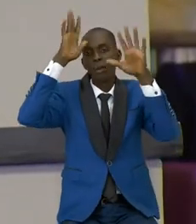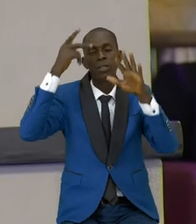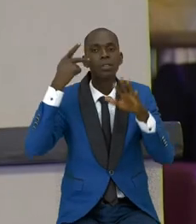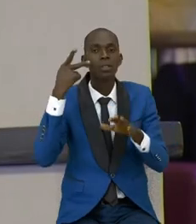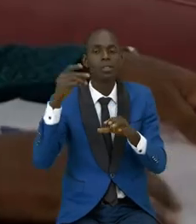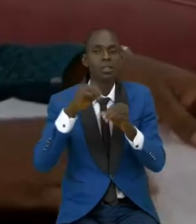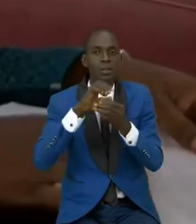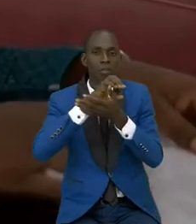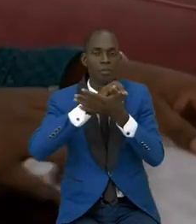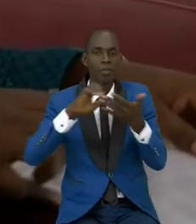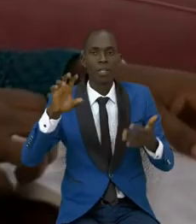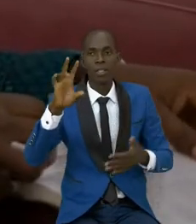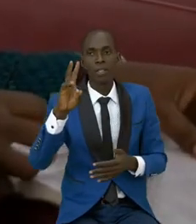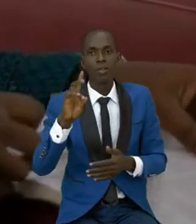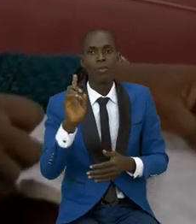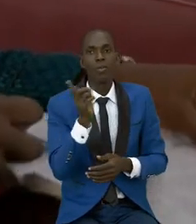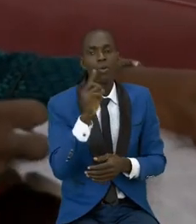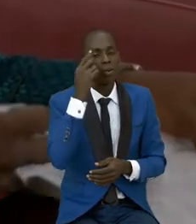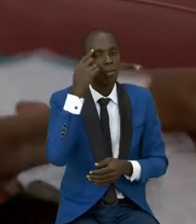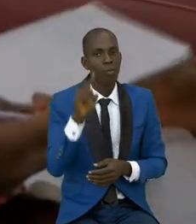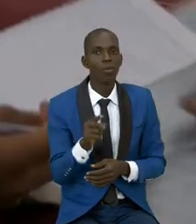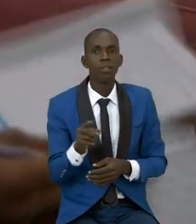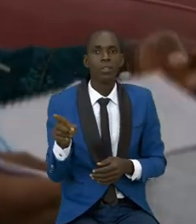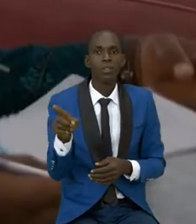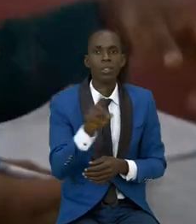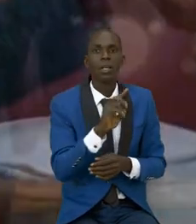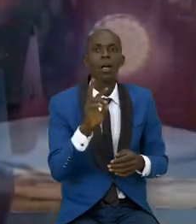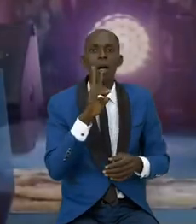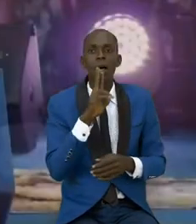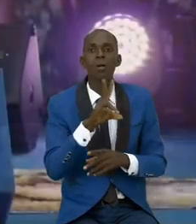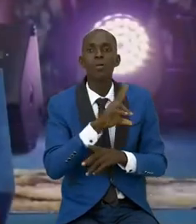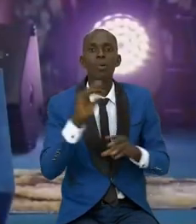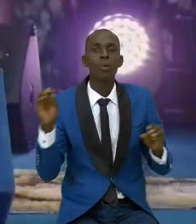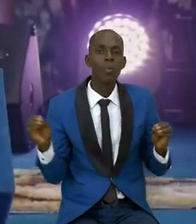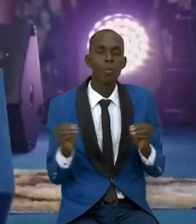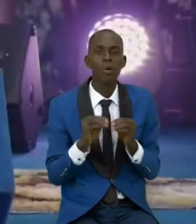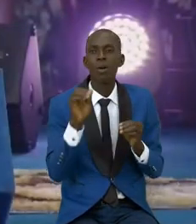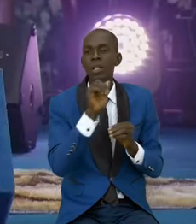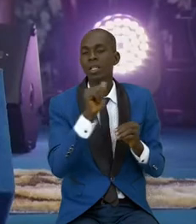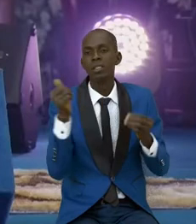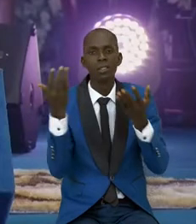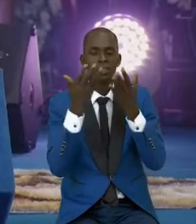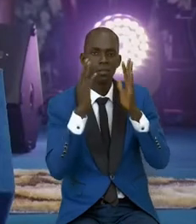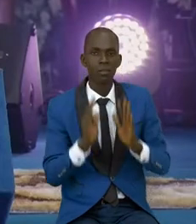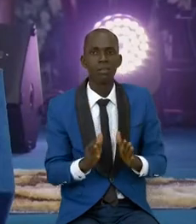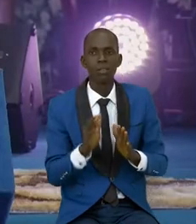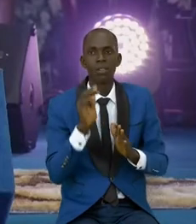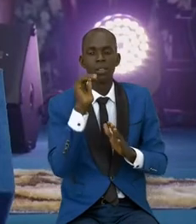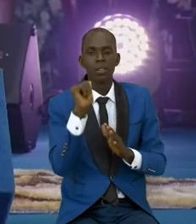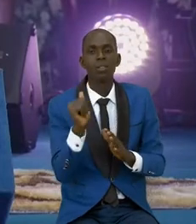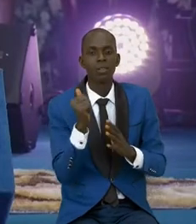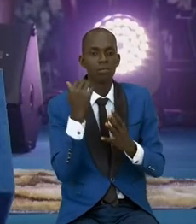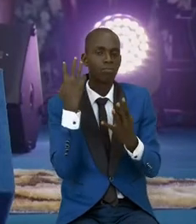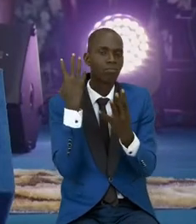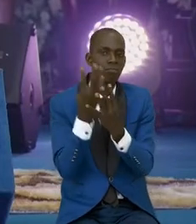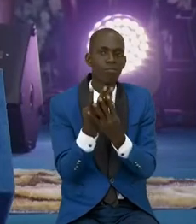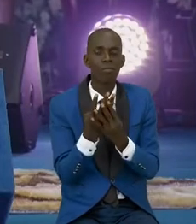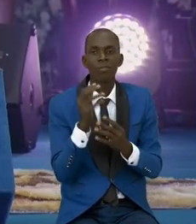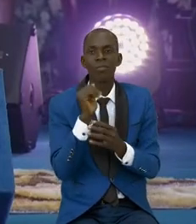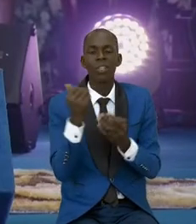7, wherefore thou art no more a servant, a slave, a servant